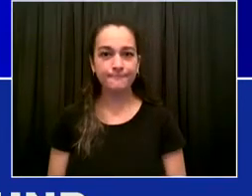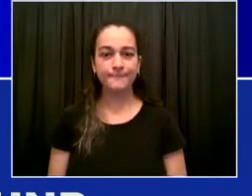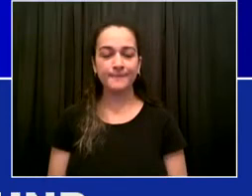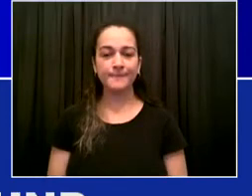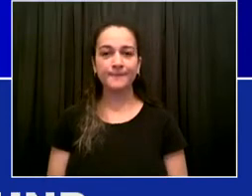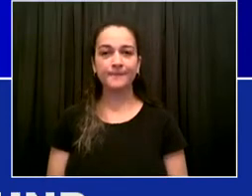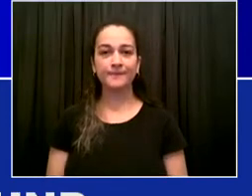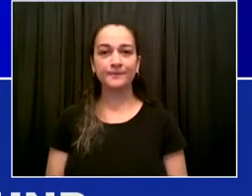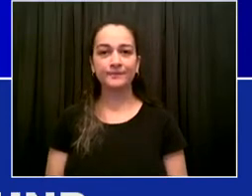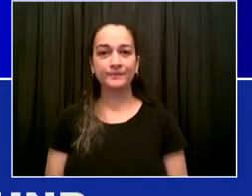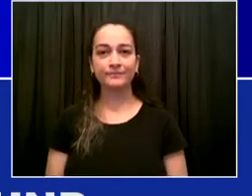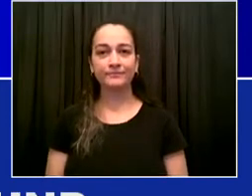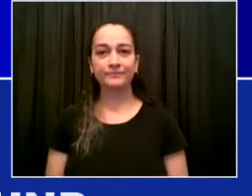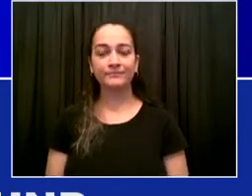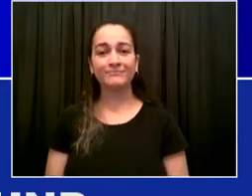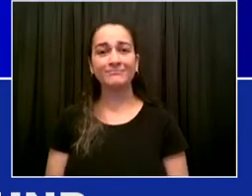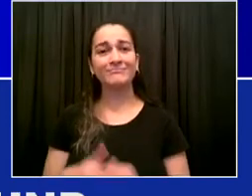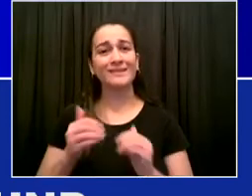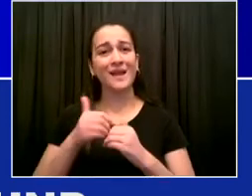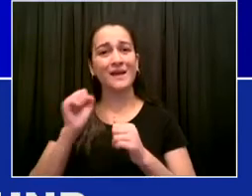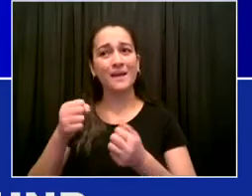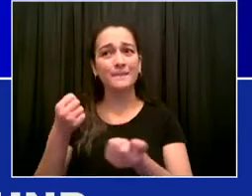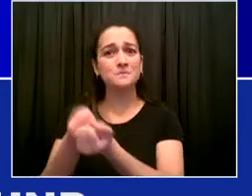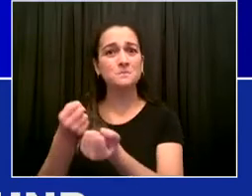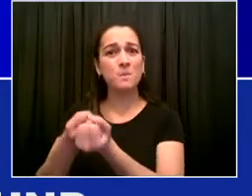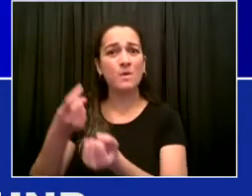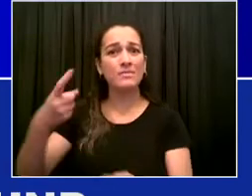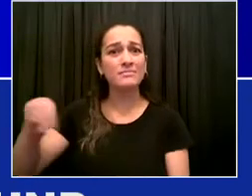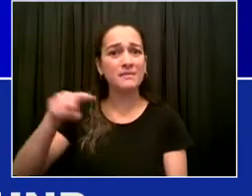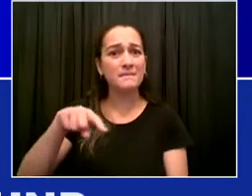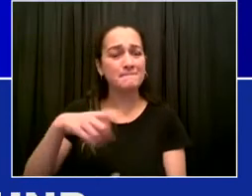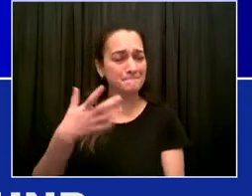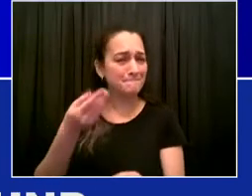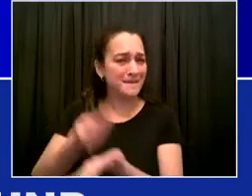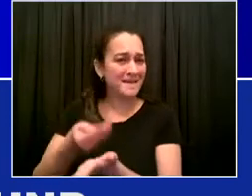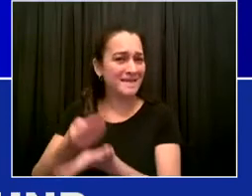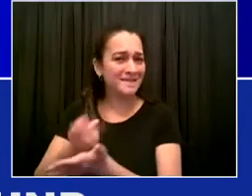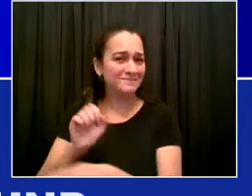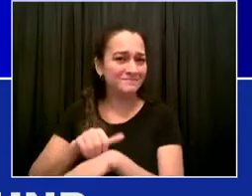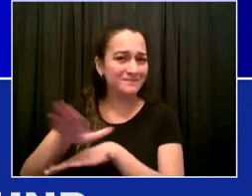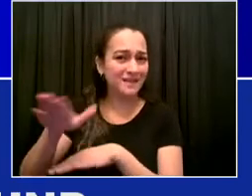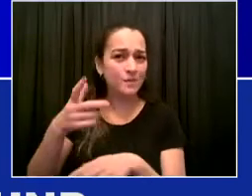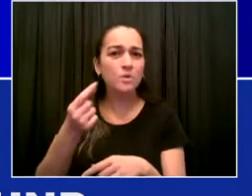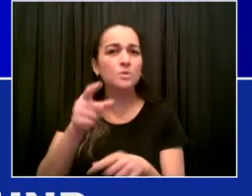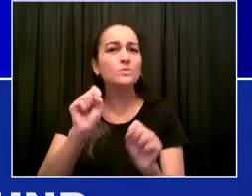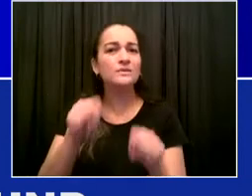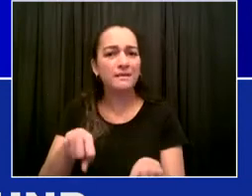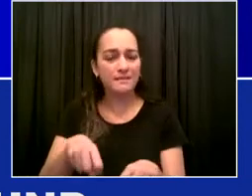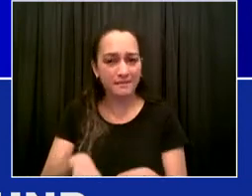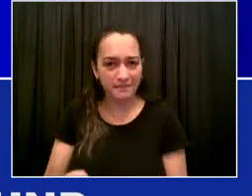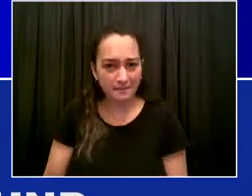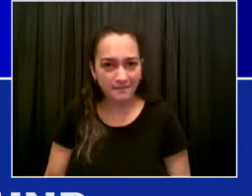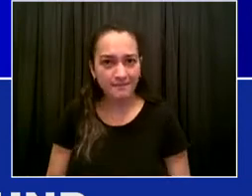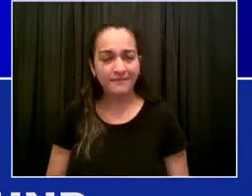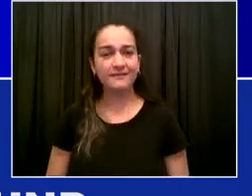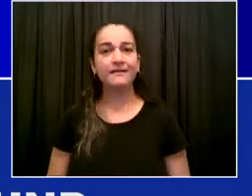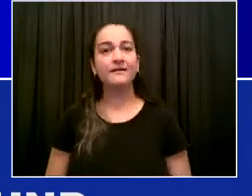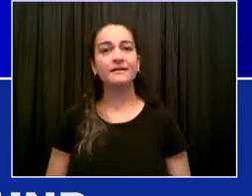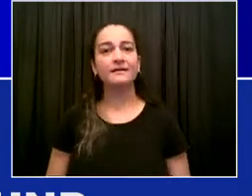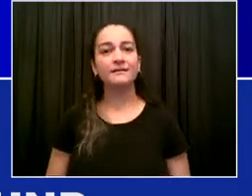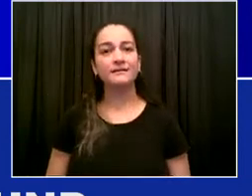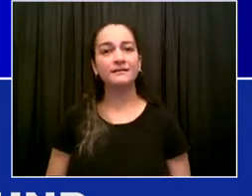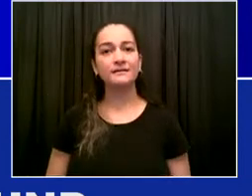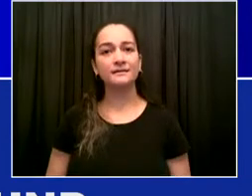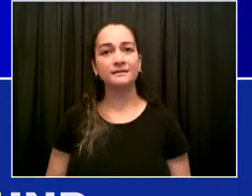people by making a donation through payroll deduction. We've done this in some other crises before.